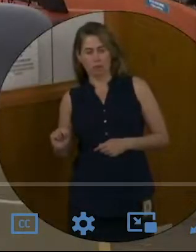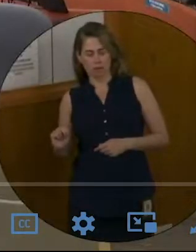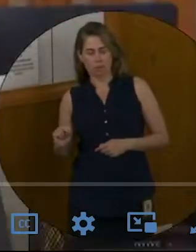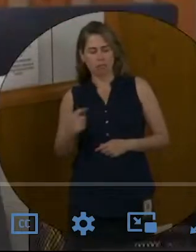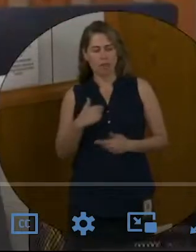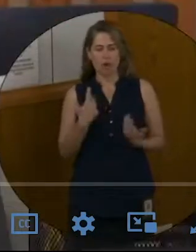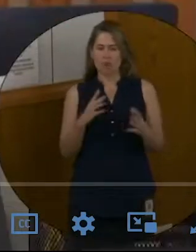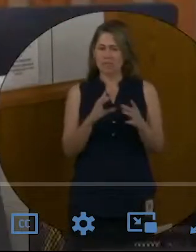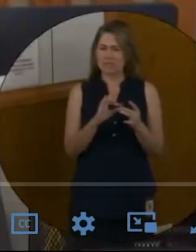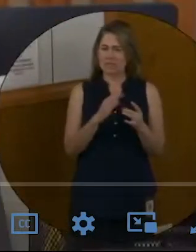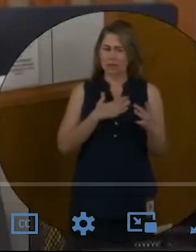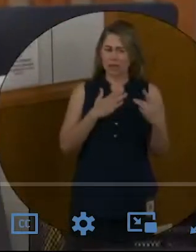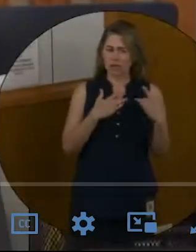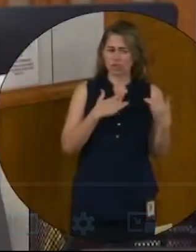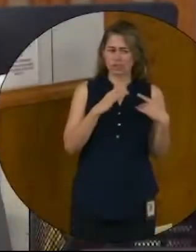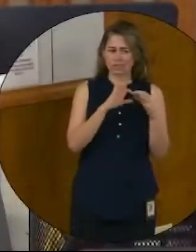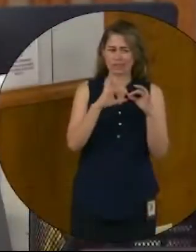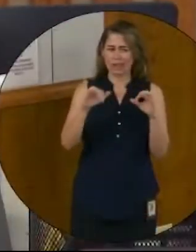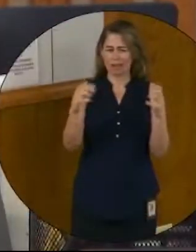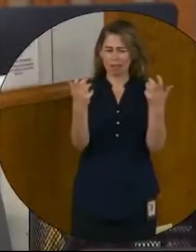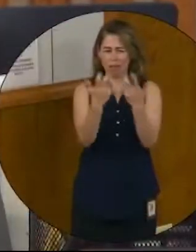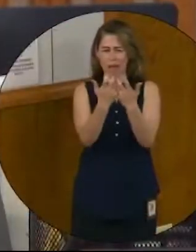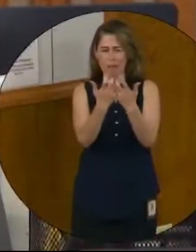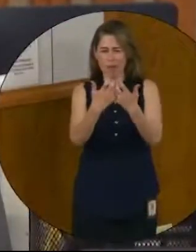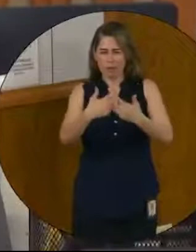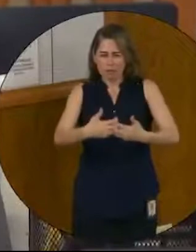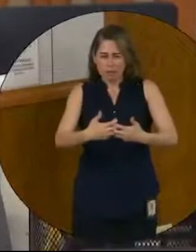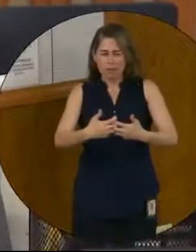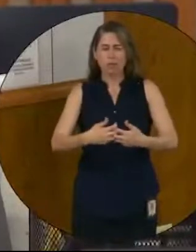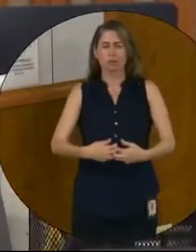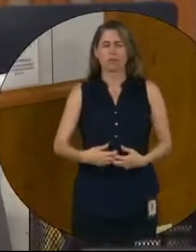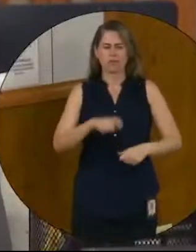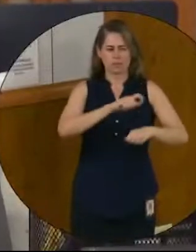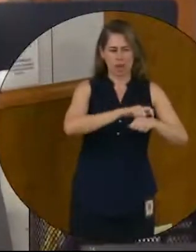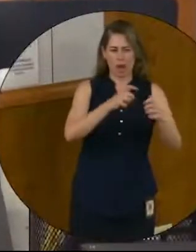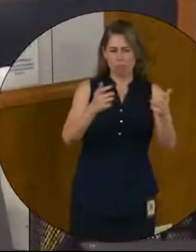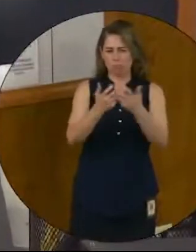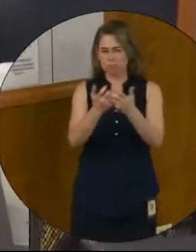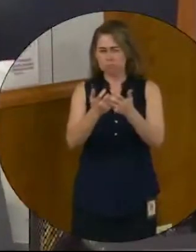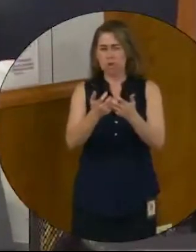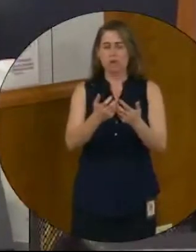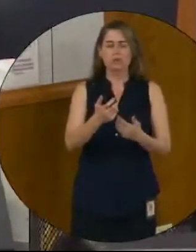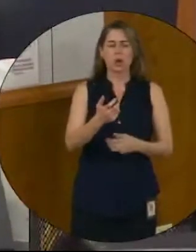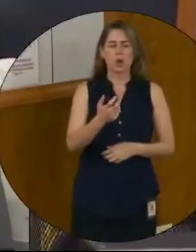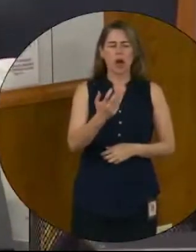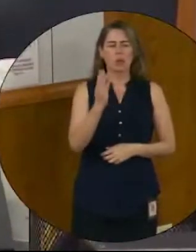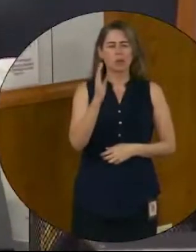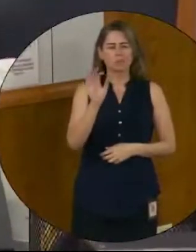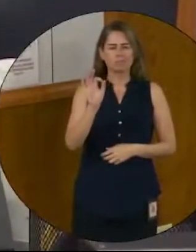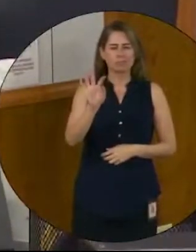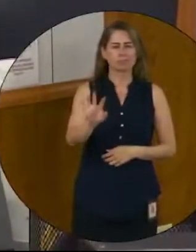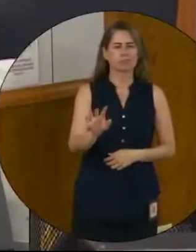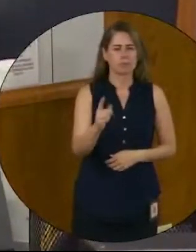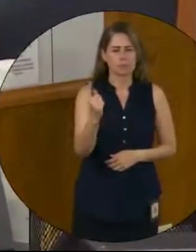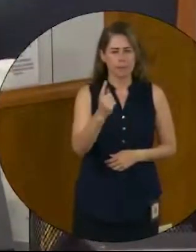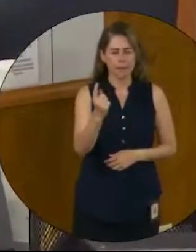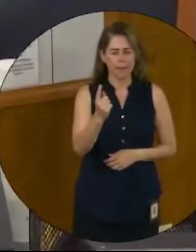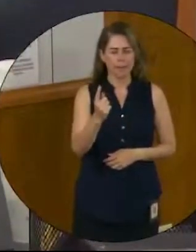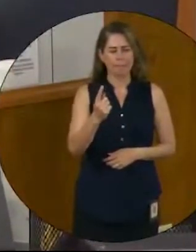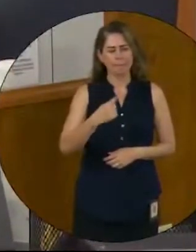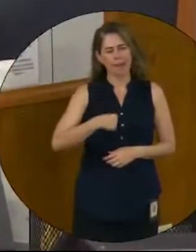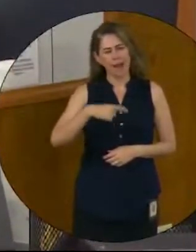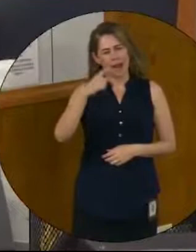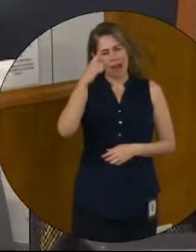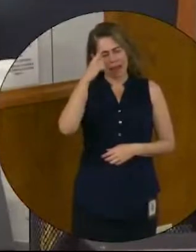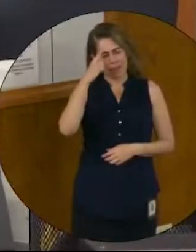already stated my concerns about the alignment, so I'm going to throw something out there that I think would get